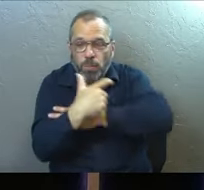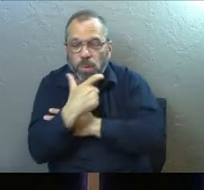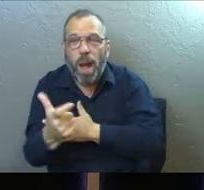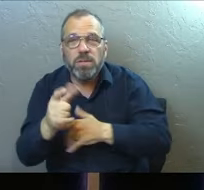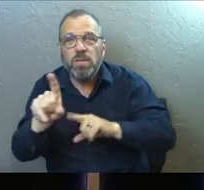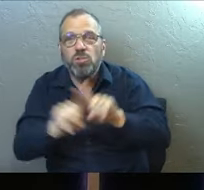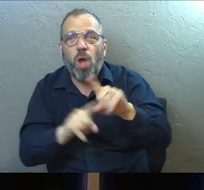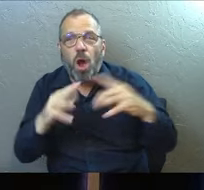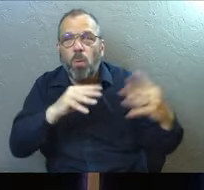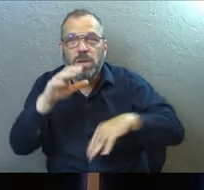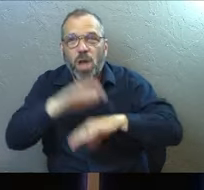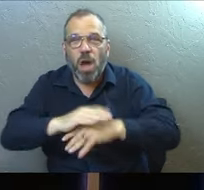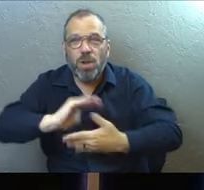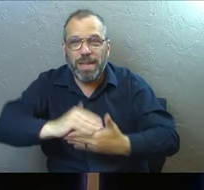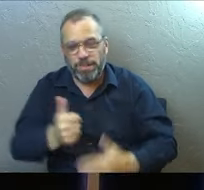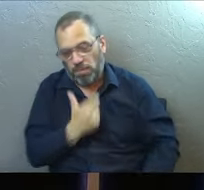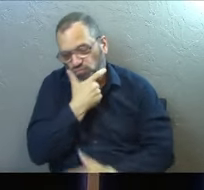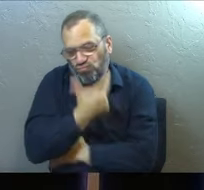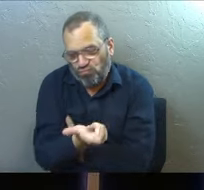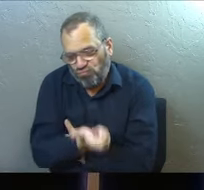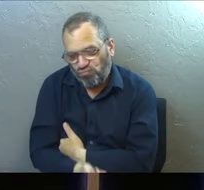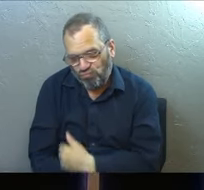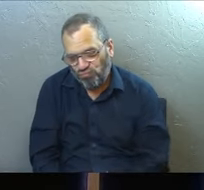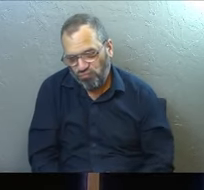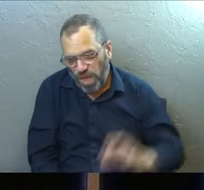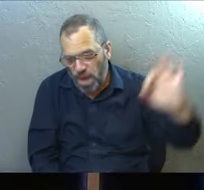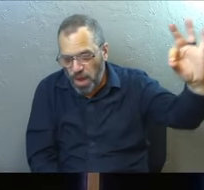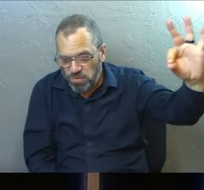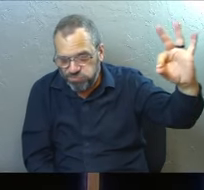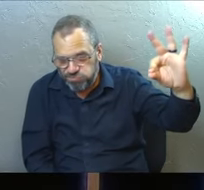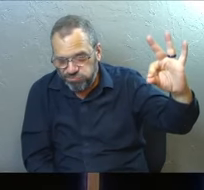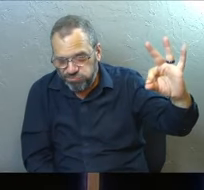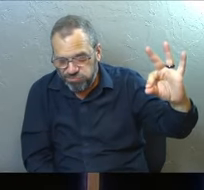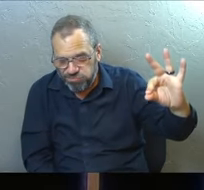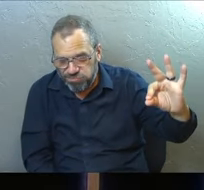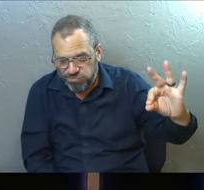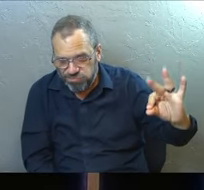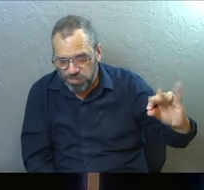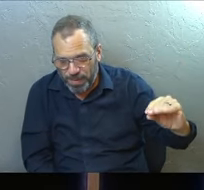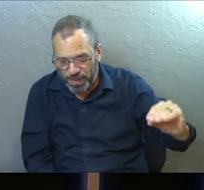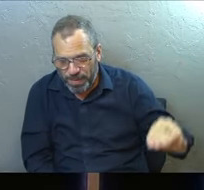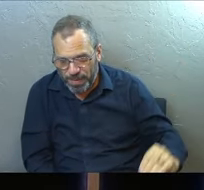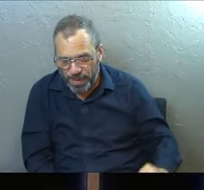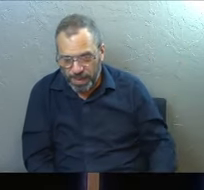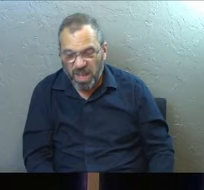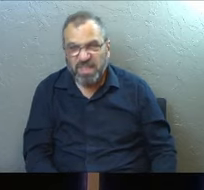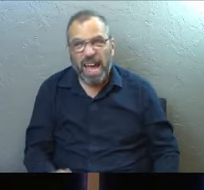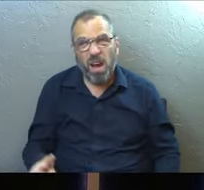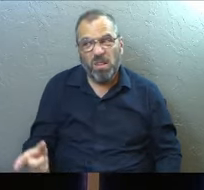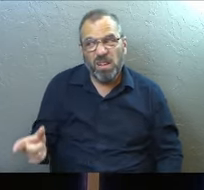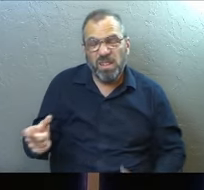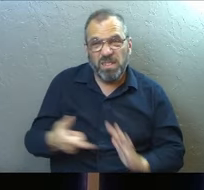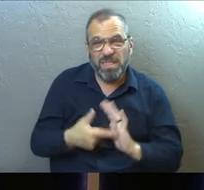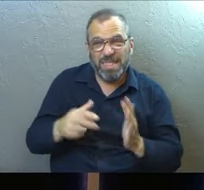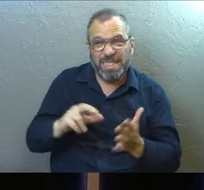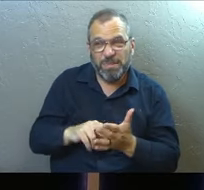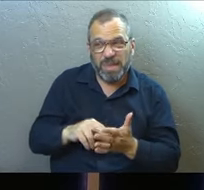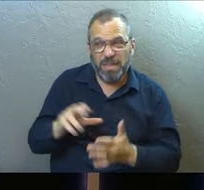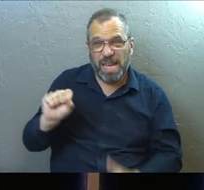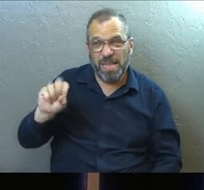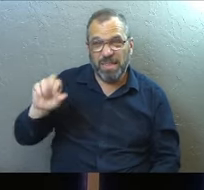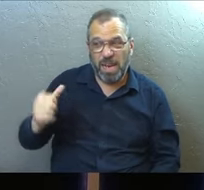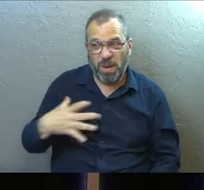laptop. And like, what's important about that story is this, is that does Sarah like Star Wars?